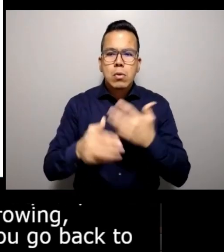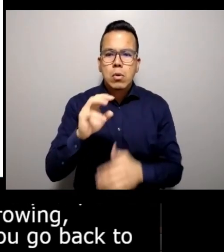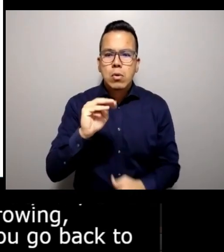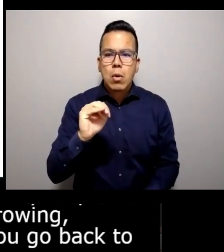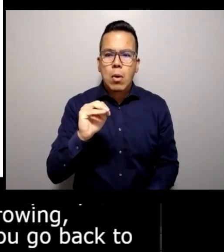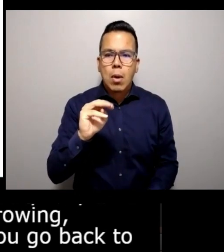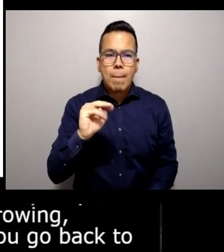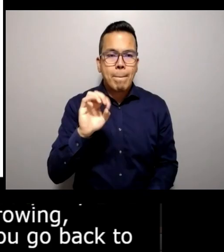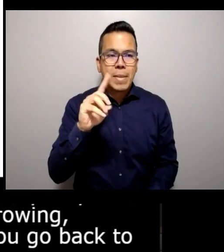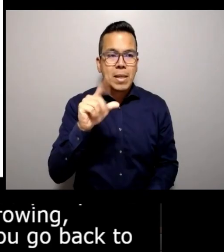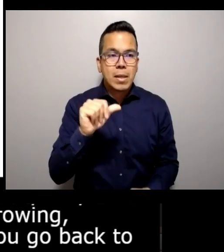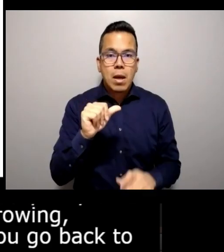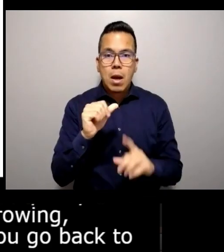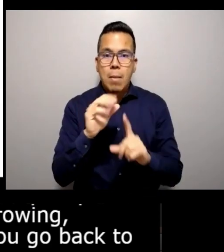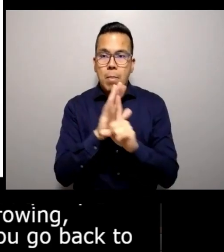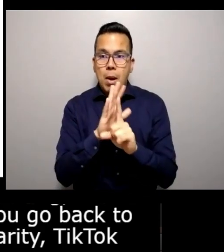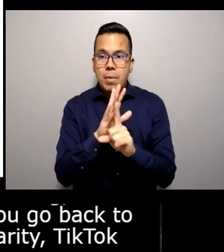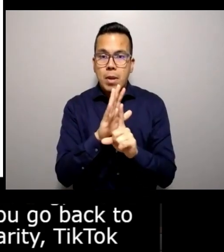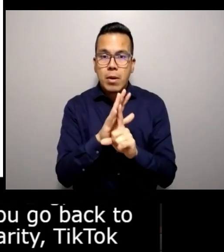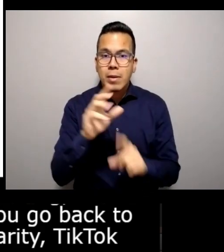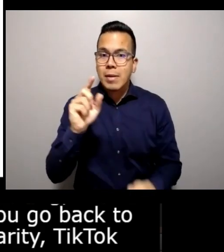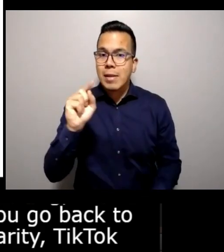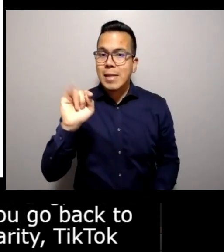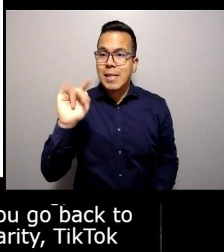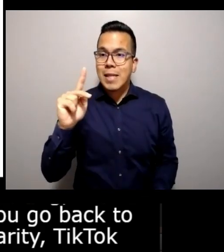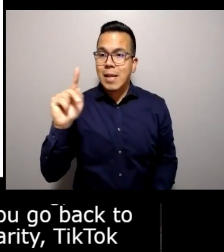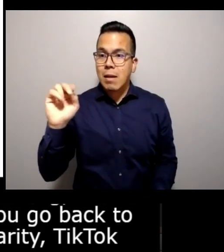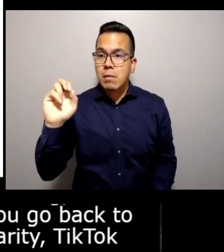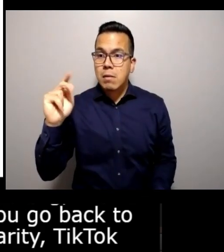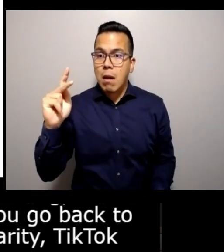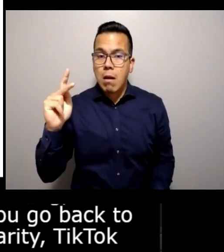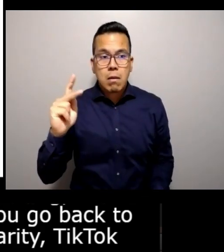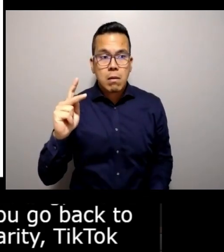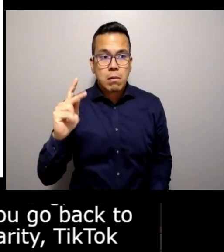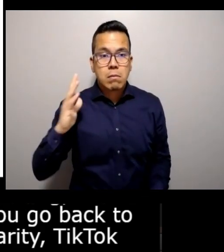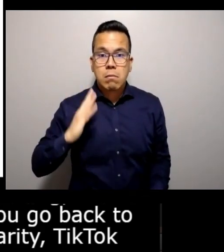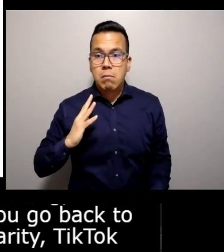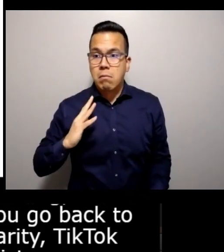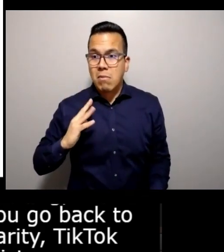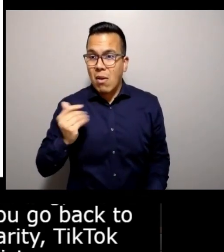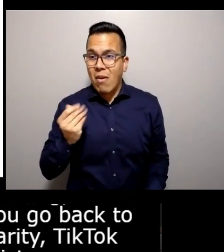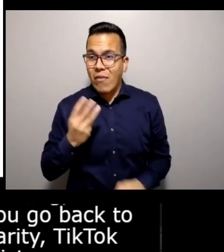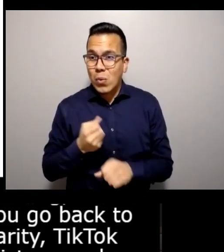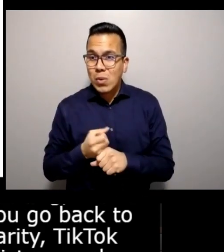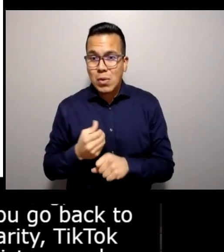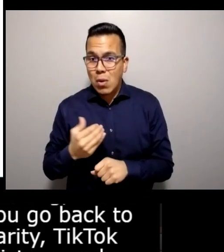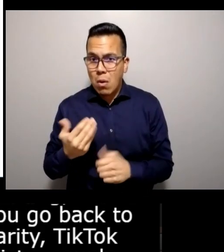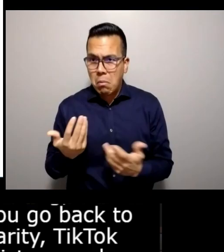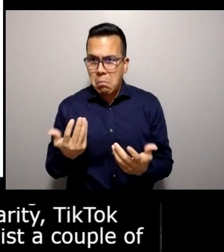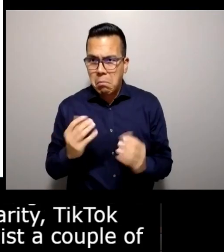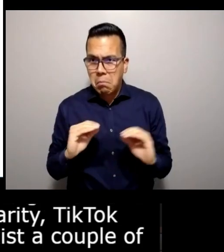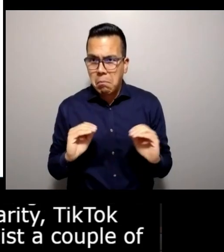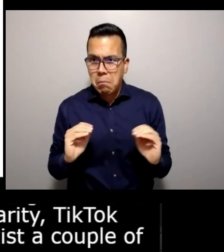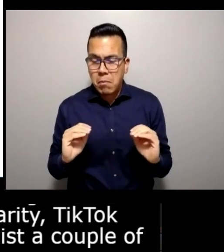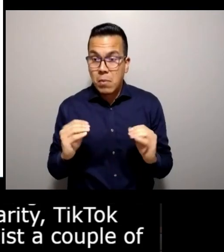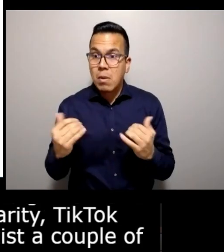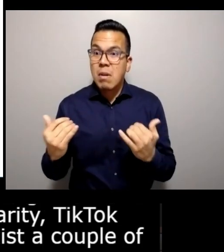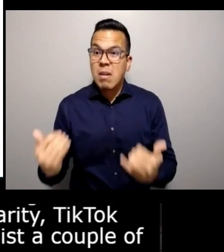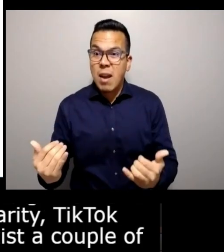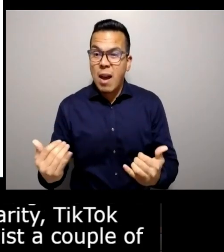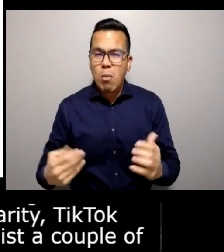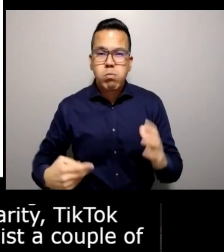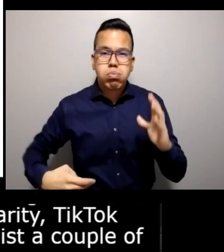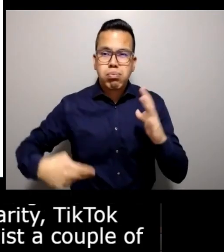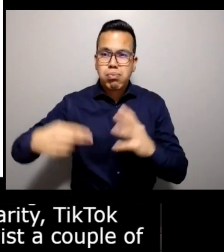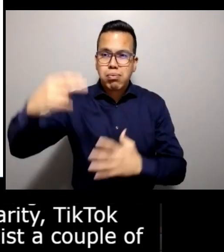TikTok doesn't even show up. TikTok essentially did not exist a couple of years ago, and now it is up in the